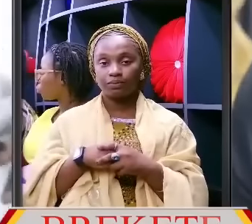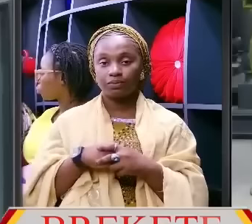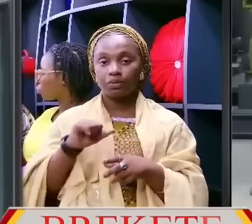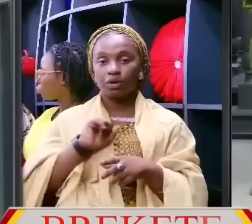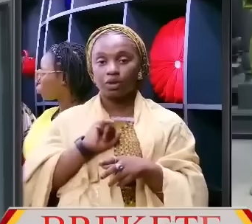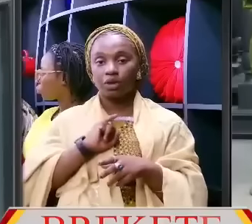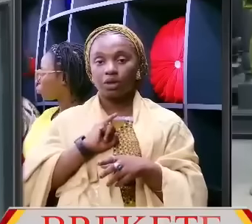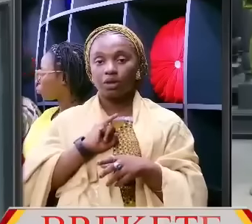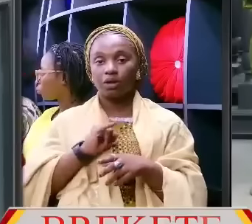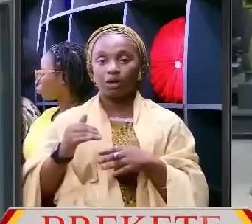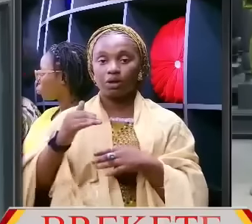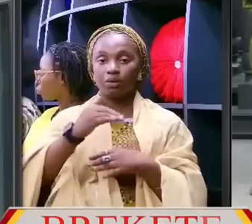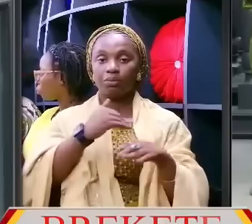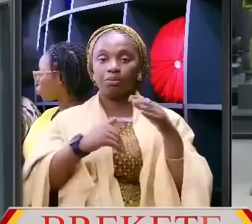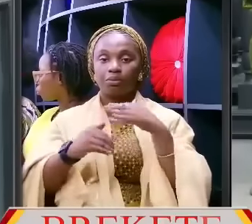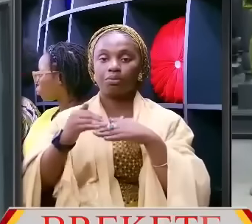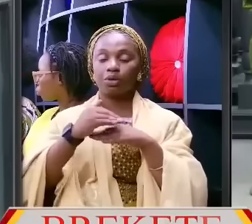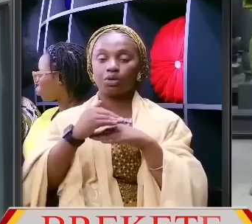I build